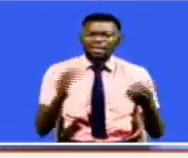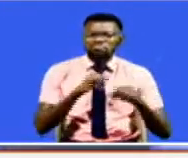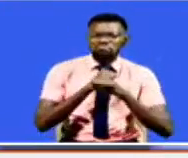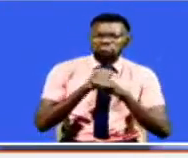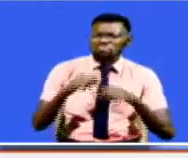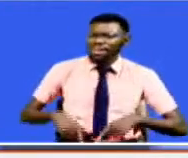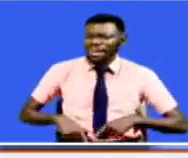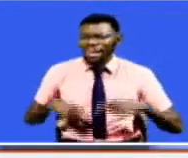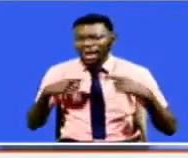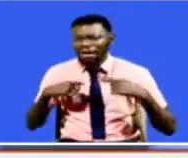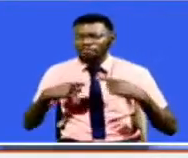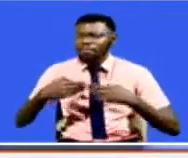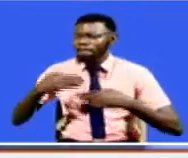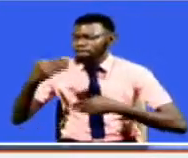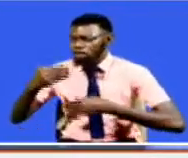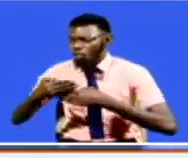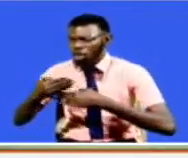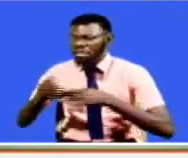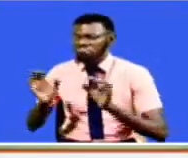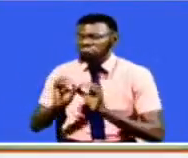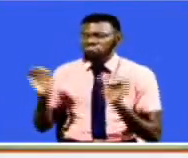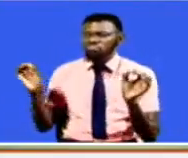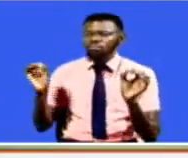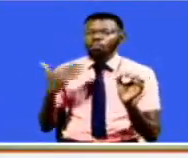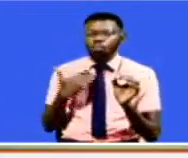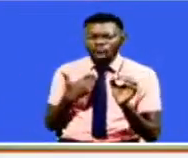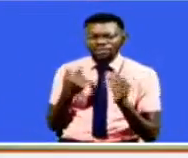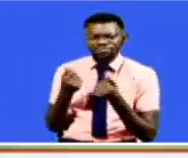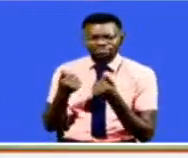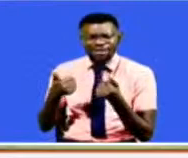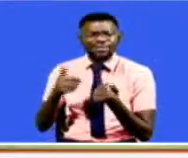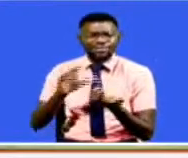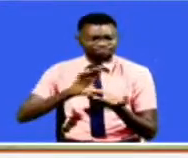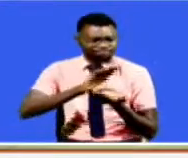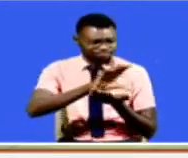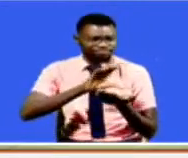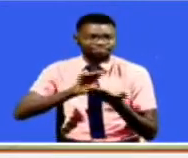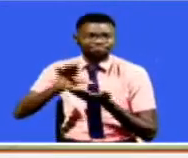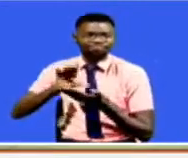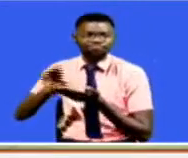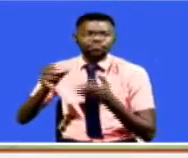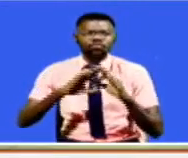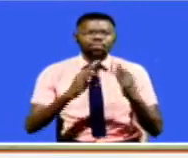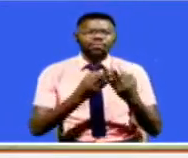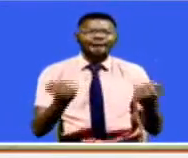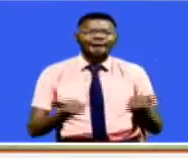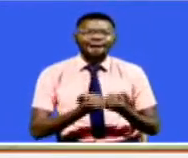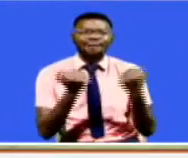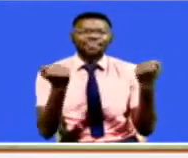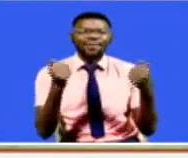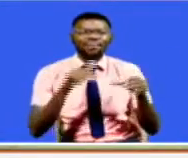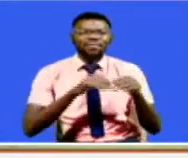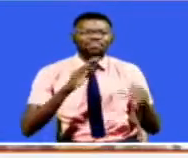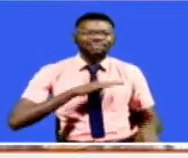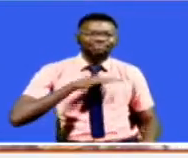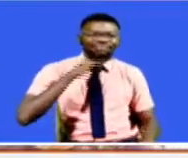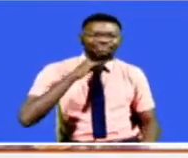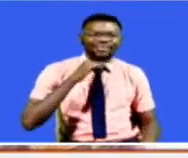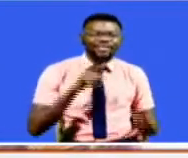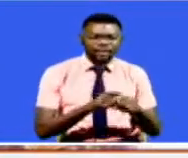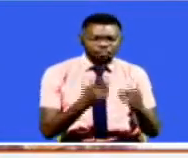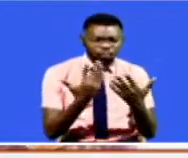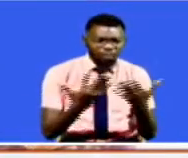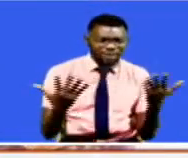the border. They too demanded for compensation to families who lost loved ones and property during the clashes. We are